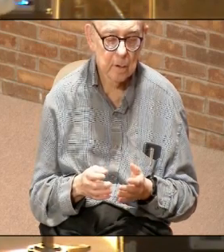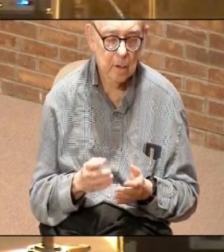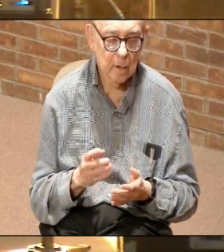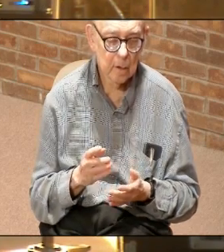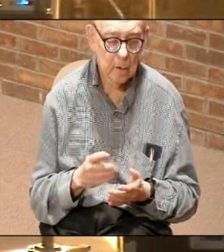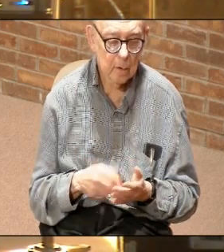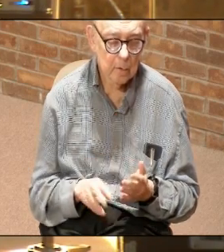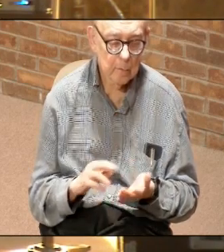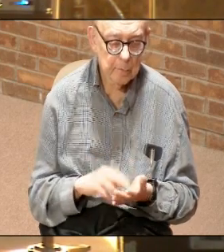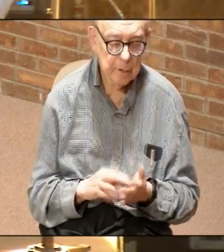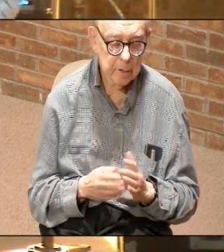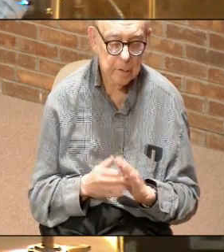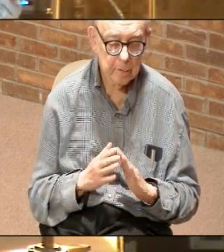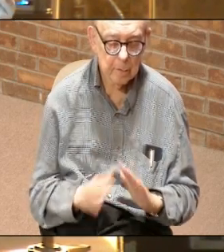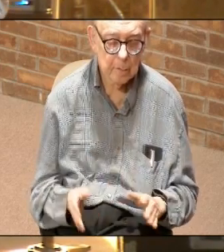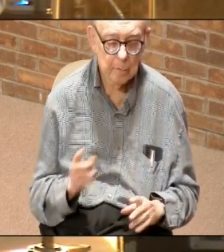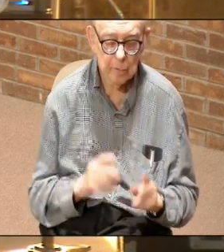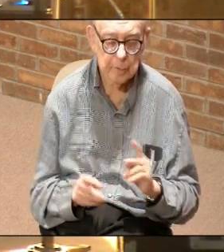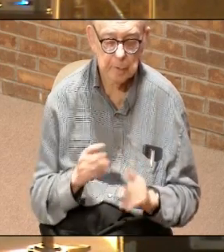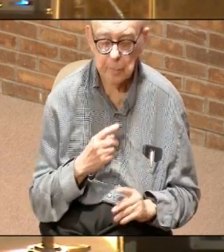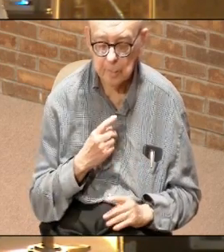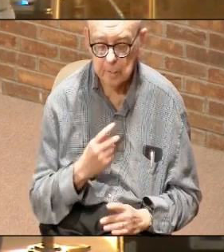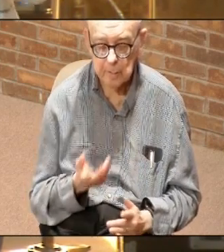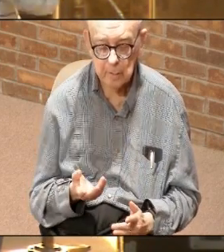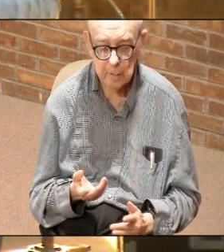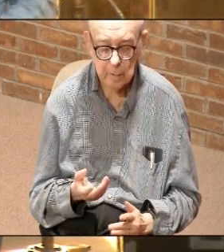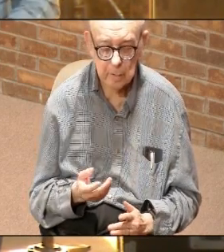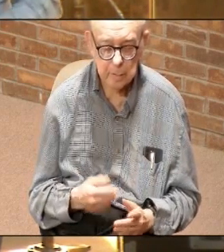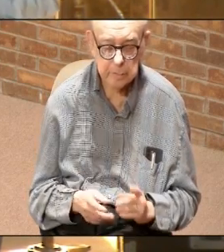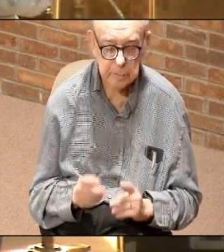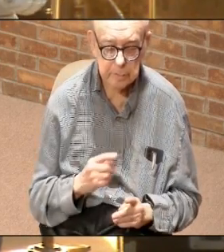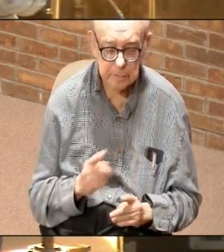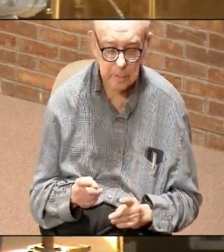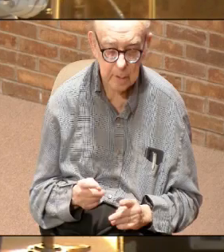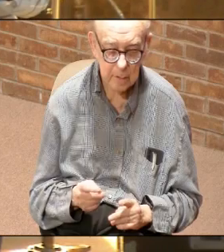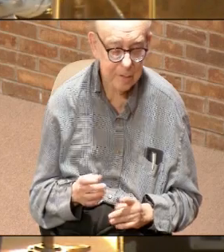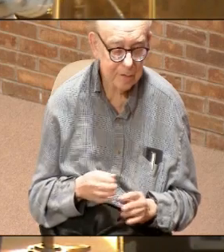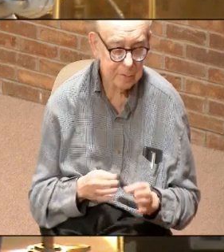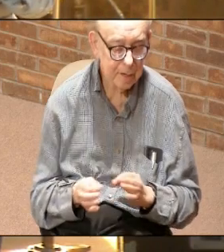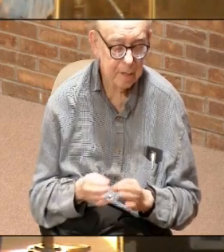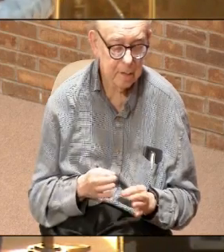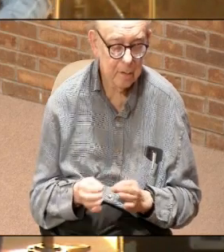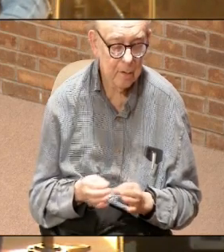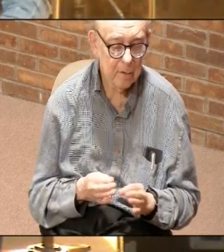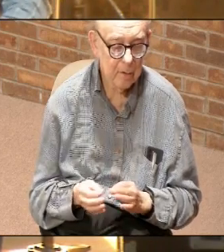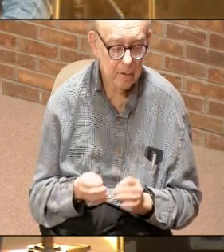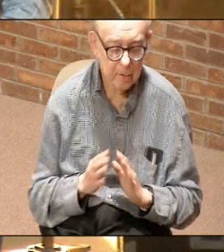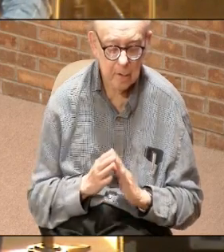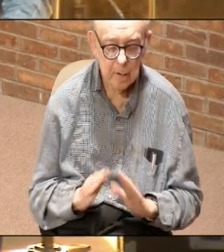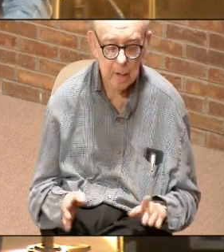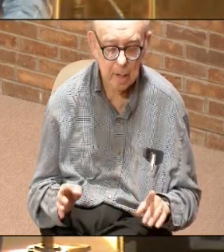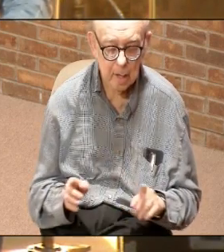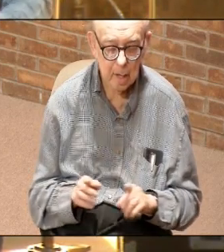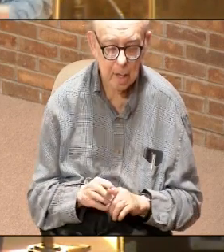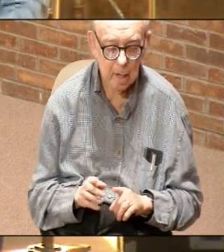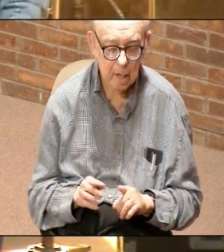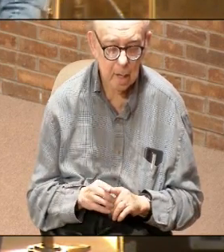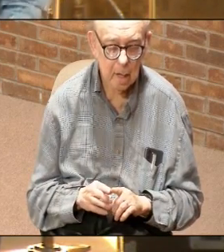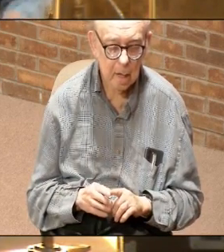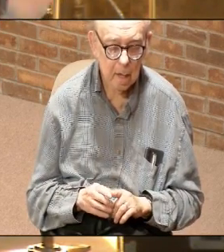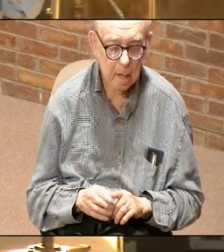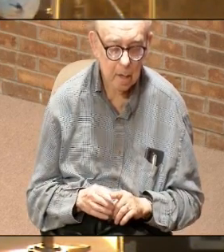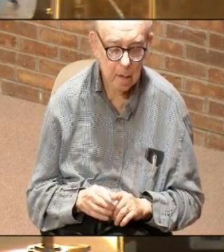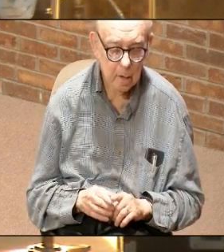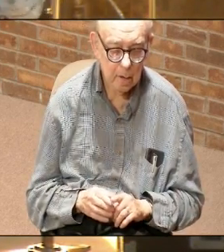what is peace. And most people will define peace as